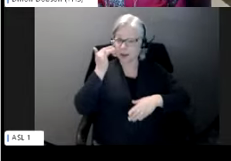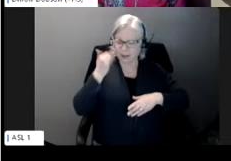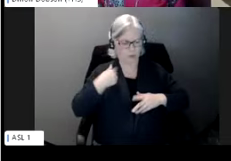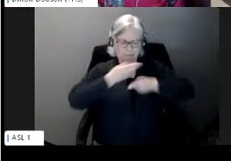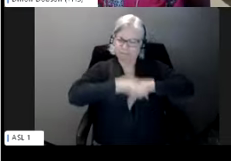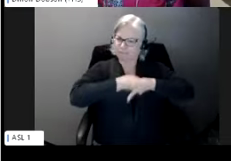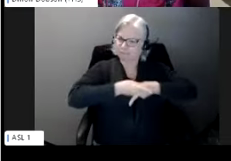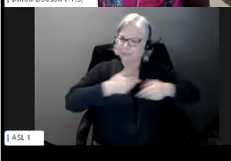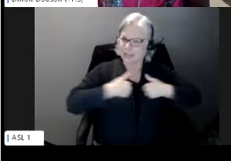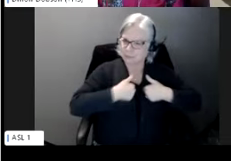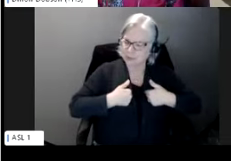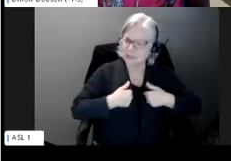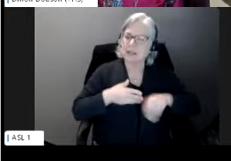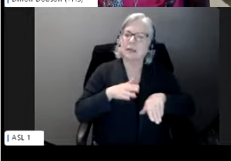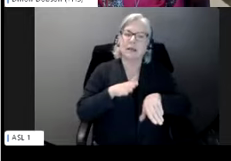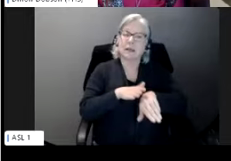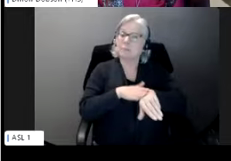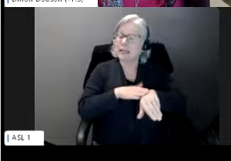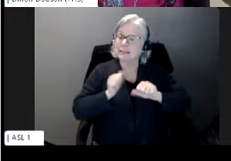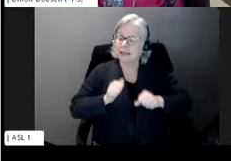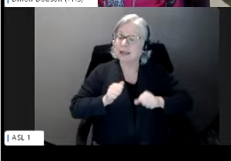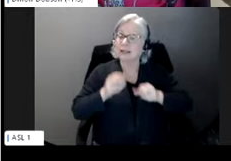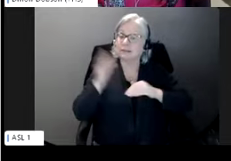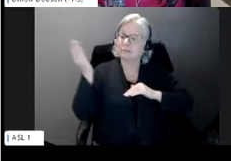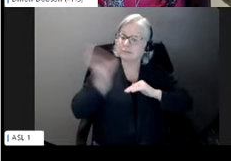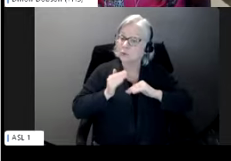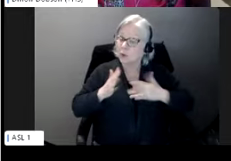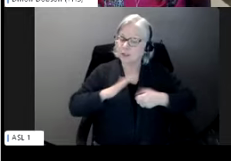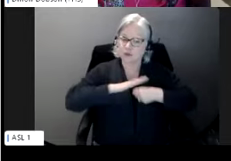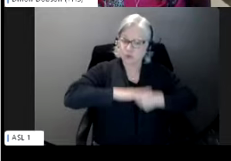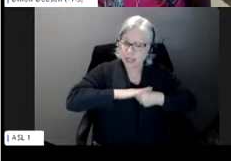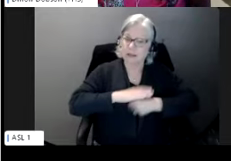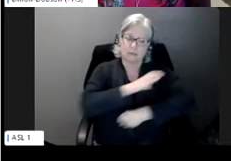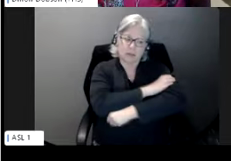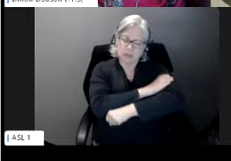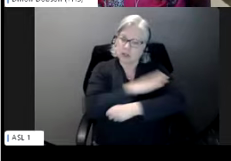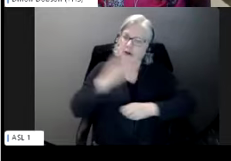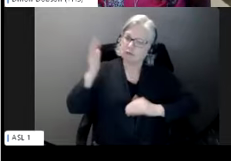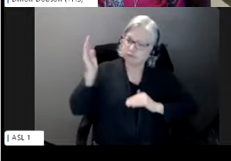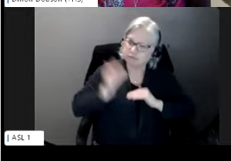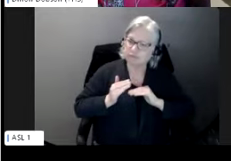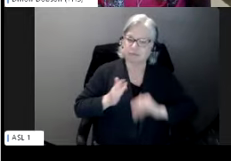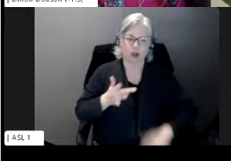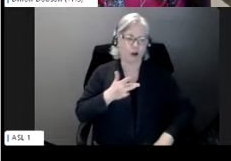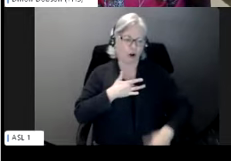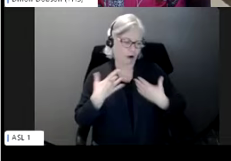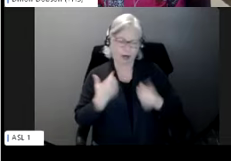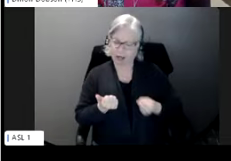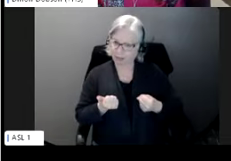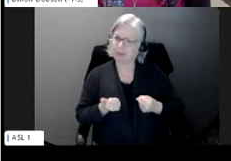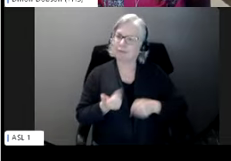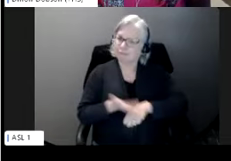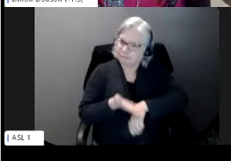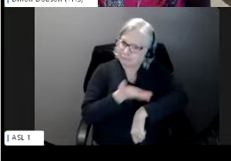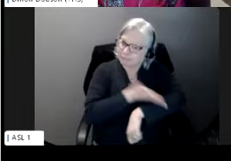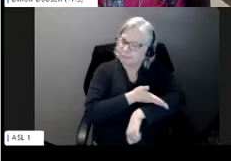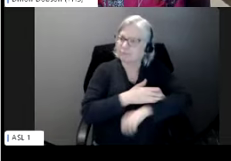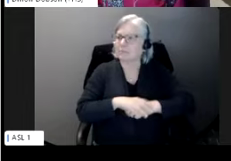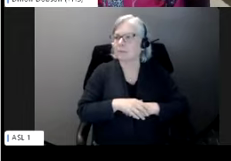that pets can reduce stress, blood pressure, improve our heart health. There's a variety of different chronic conditions